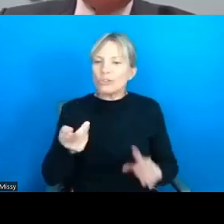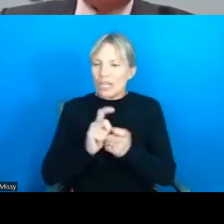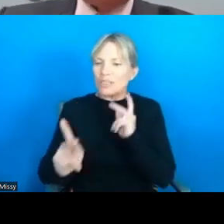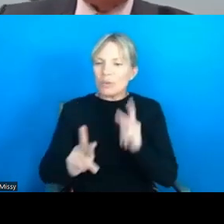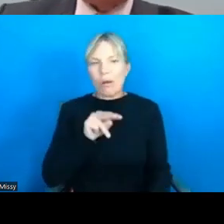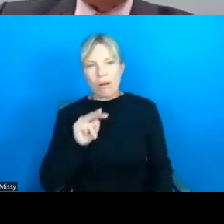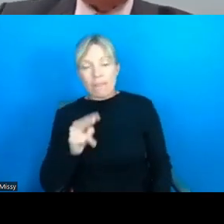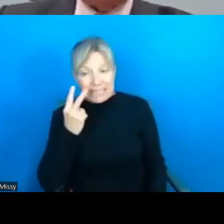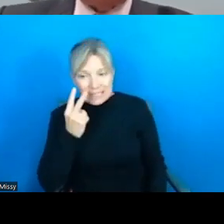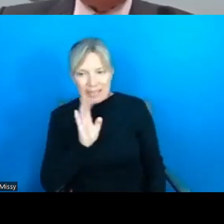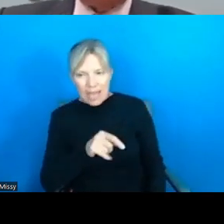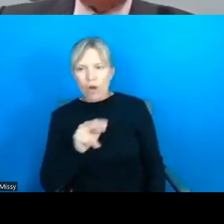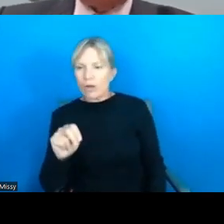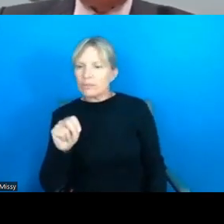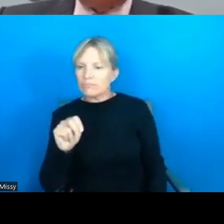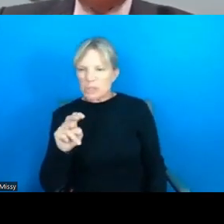people's